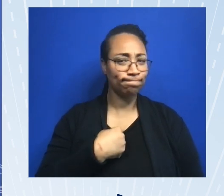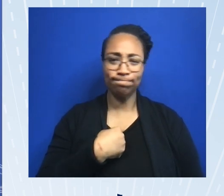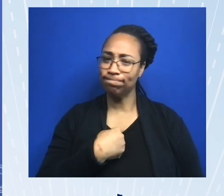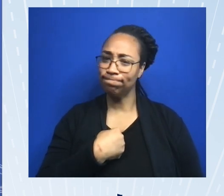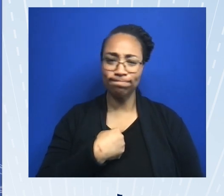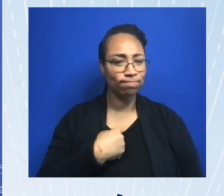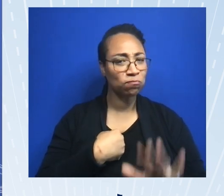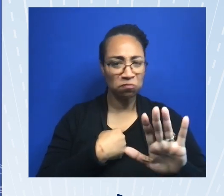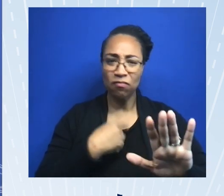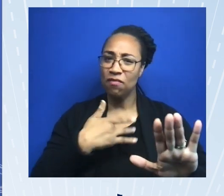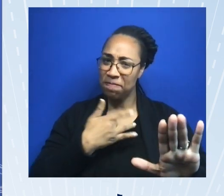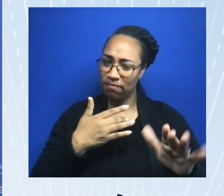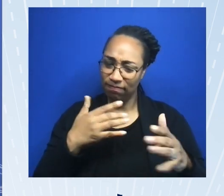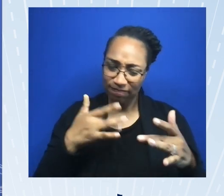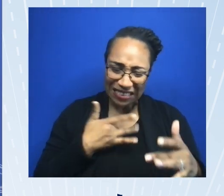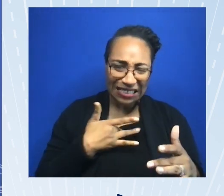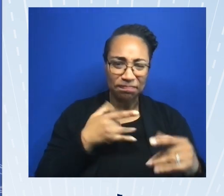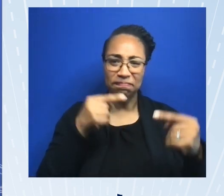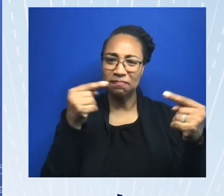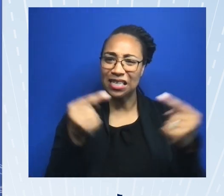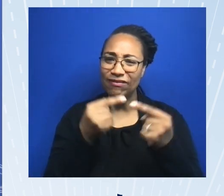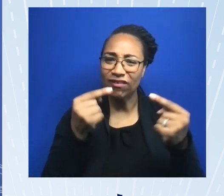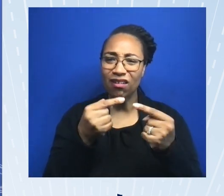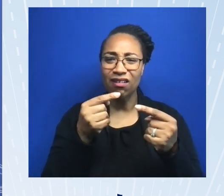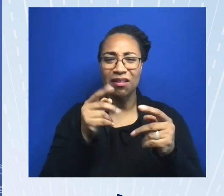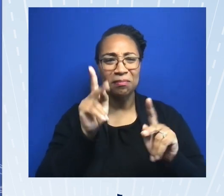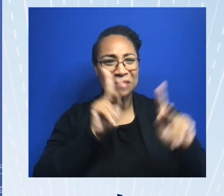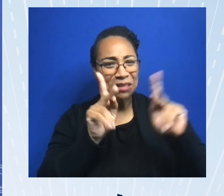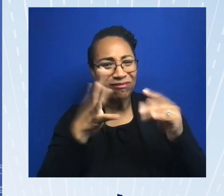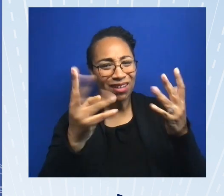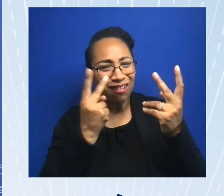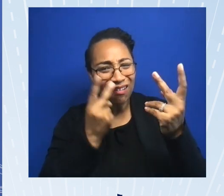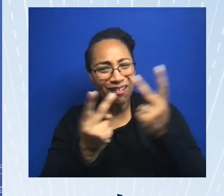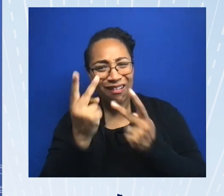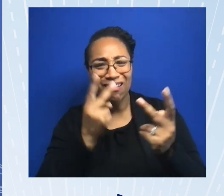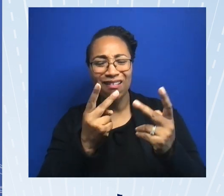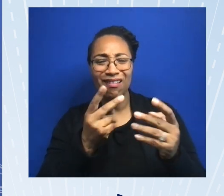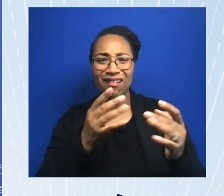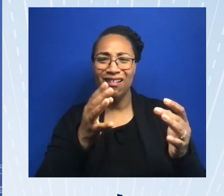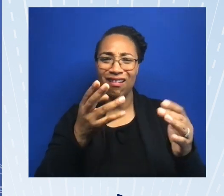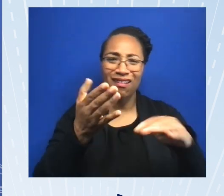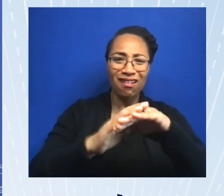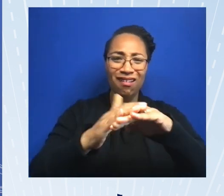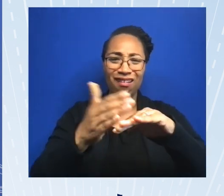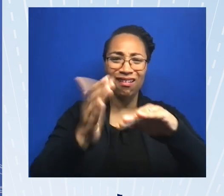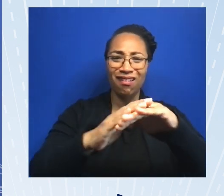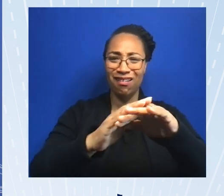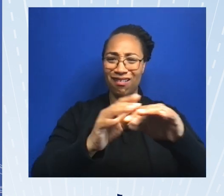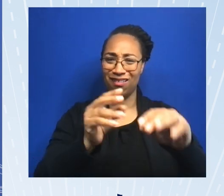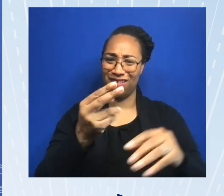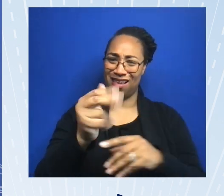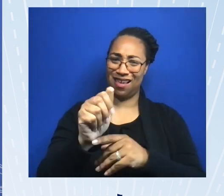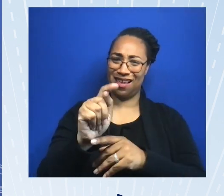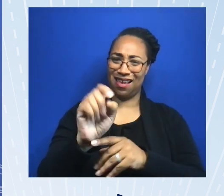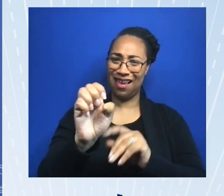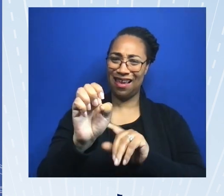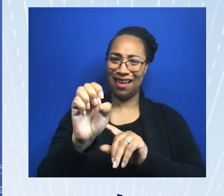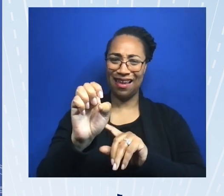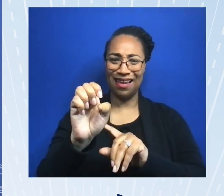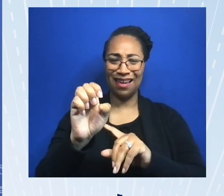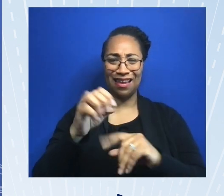heard the stories, and we know what they are. The students who've had swastikas drawn on their desks at